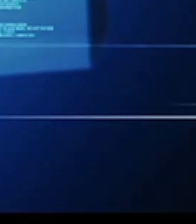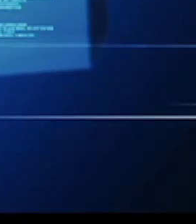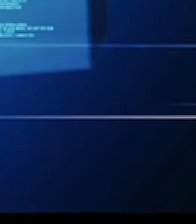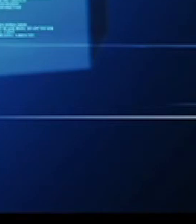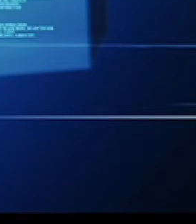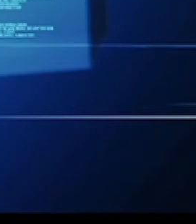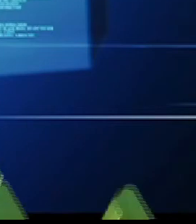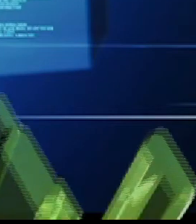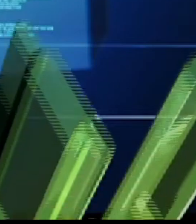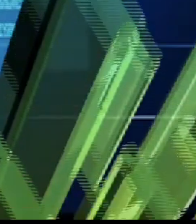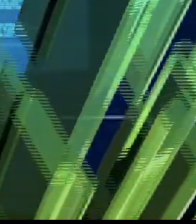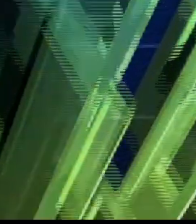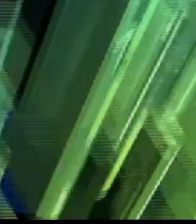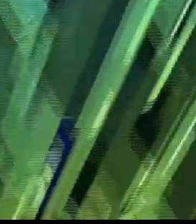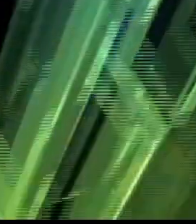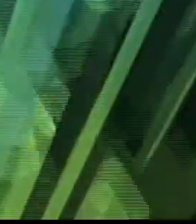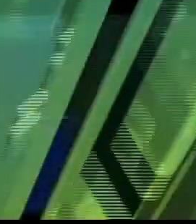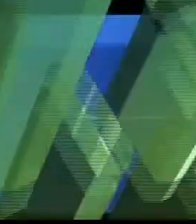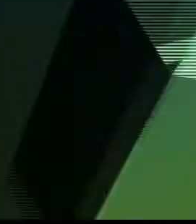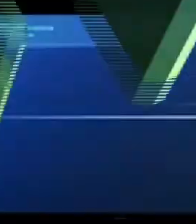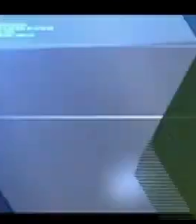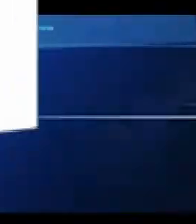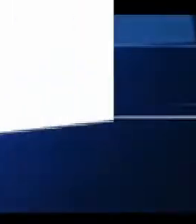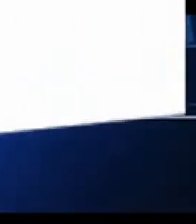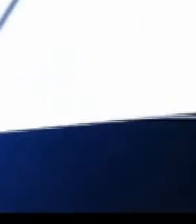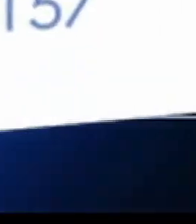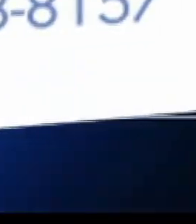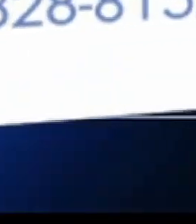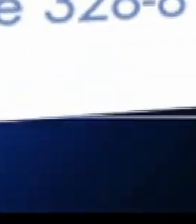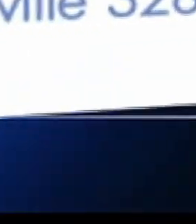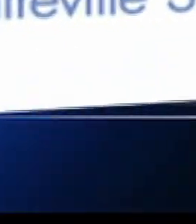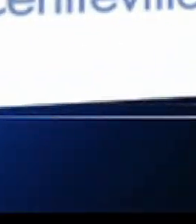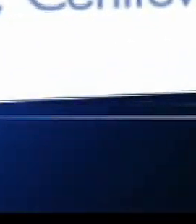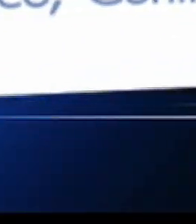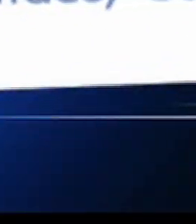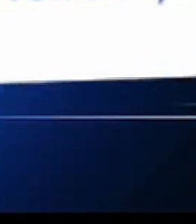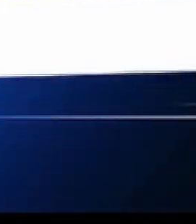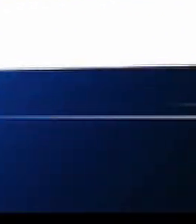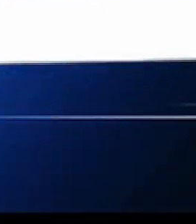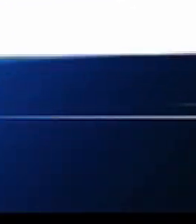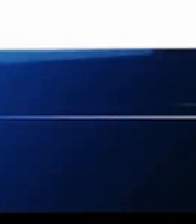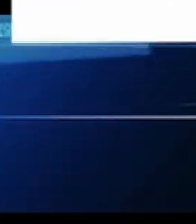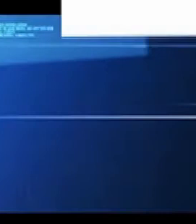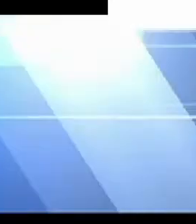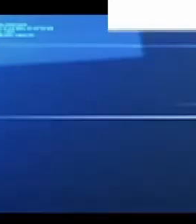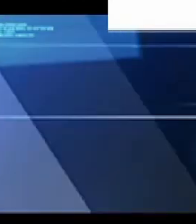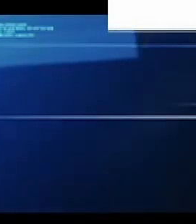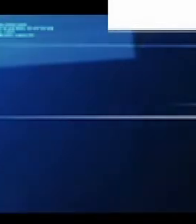This is ZNS Total Sports, brought to you by Fourth Terrace Diagnostic Center.